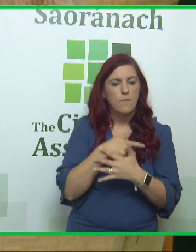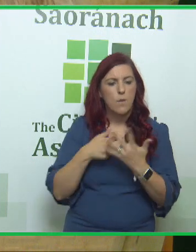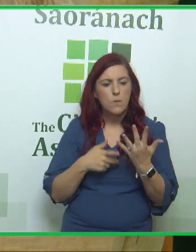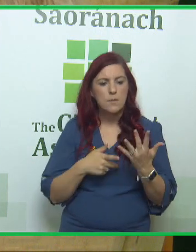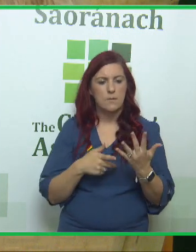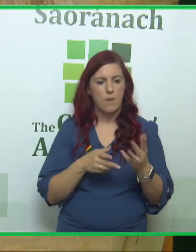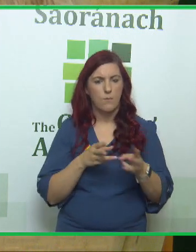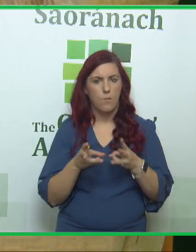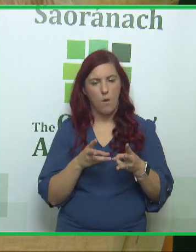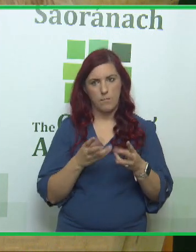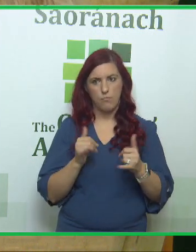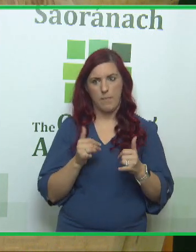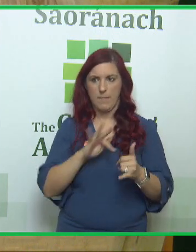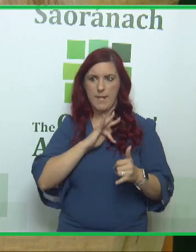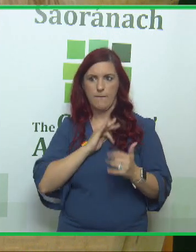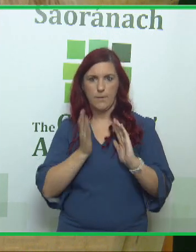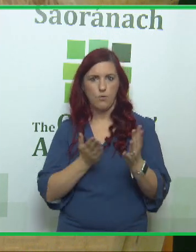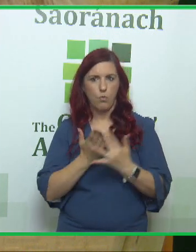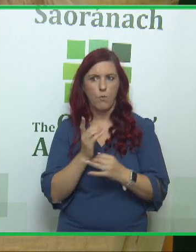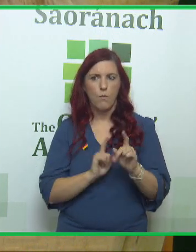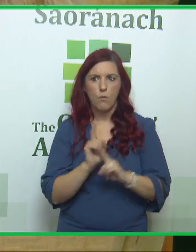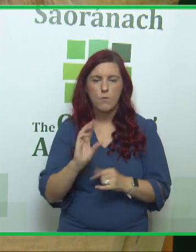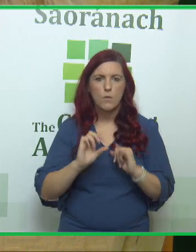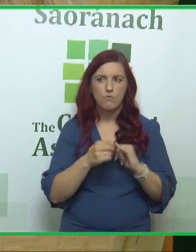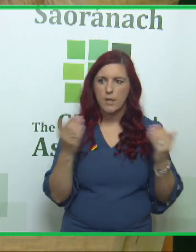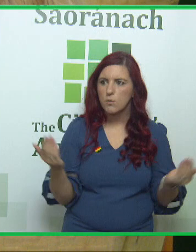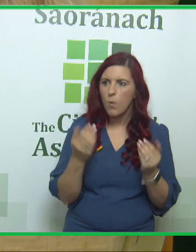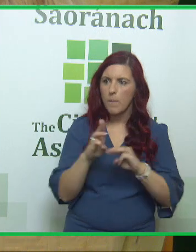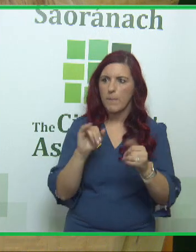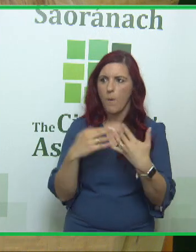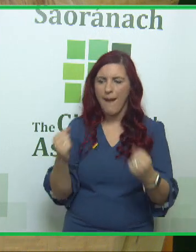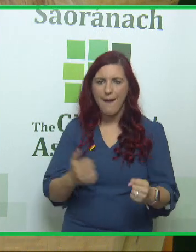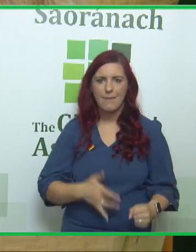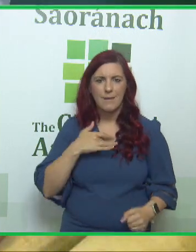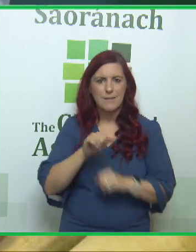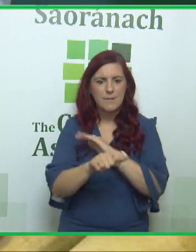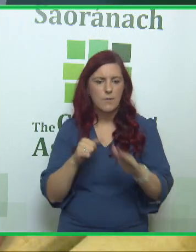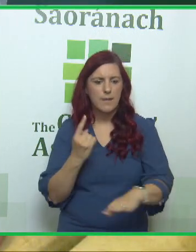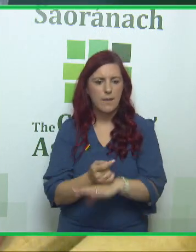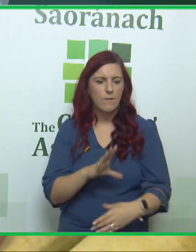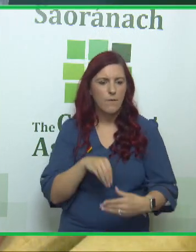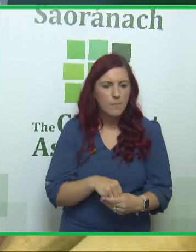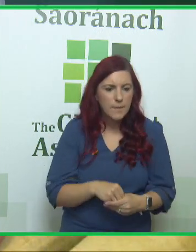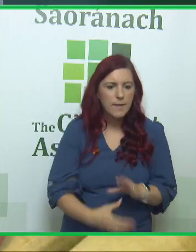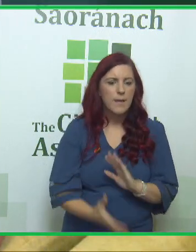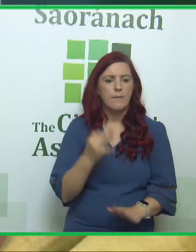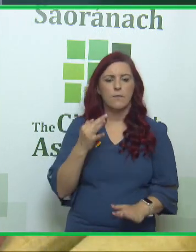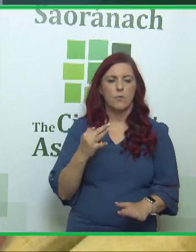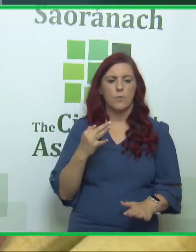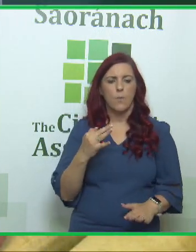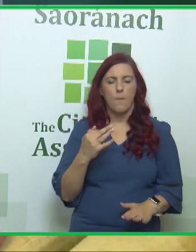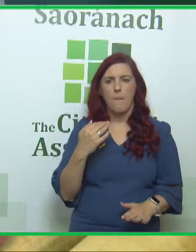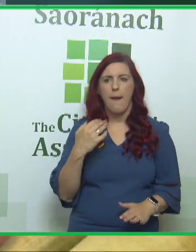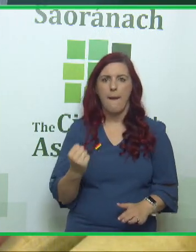probably in recovery themselves. So we tried to focus on that, get people in with the lived experience. When you send someone out, what you have is a recovery